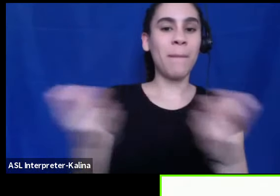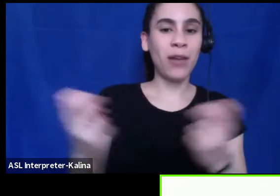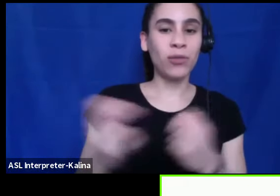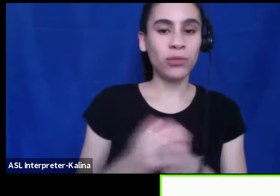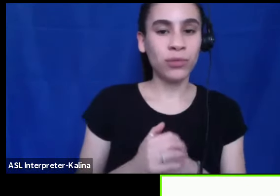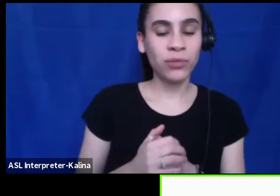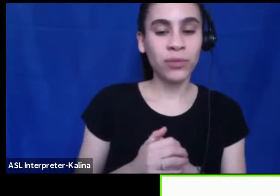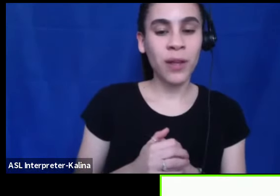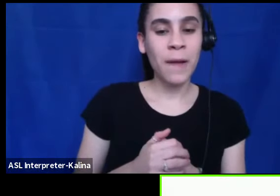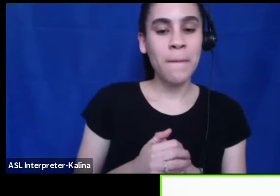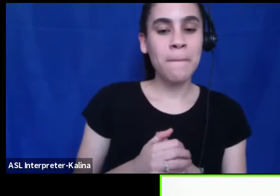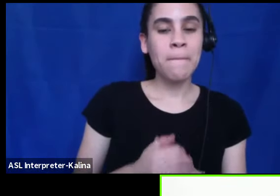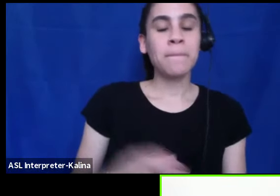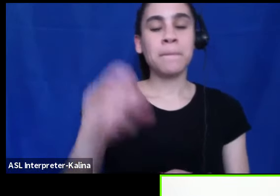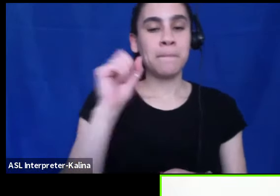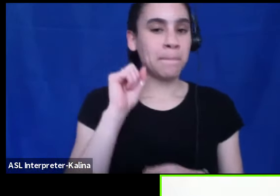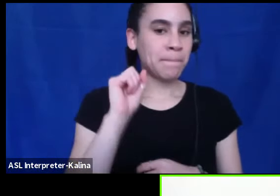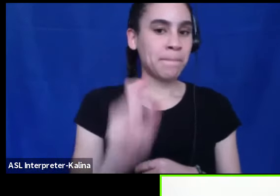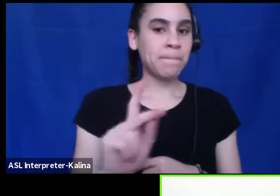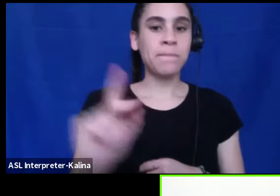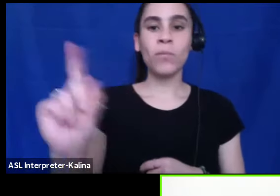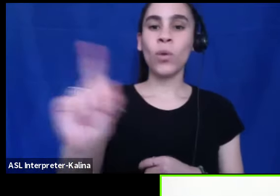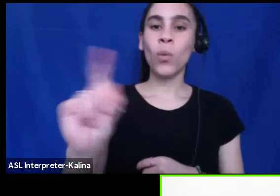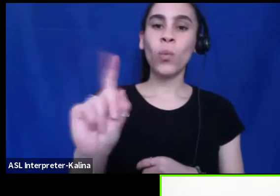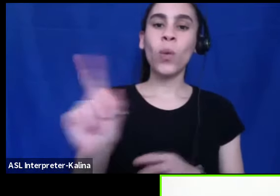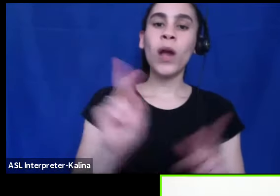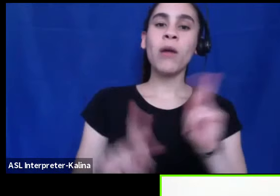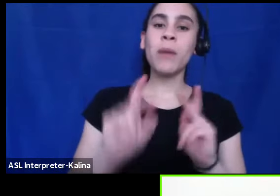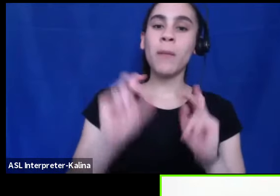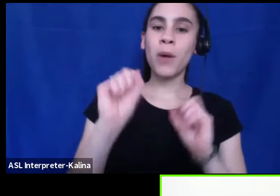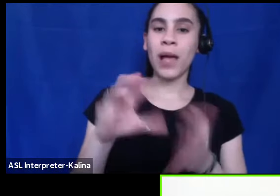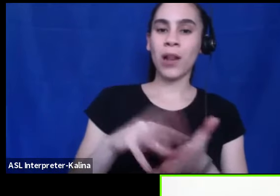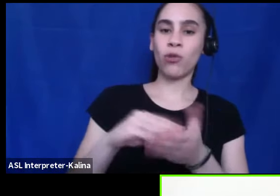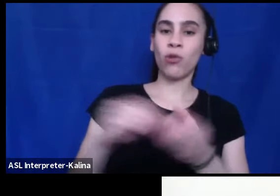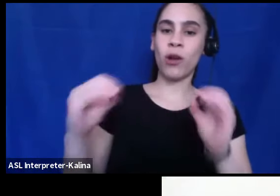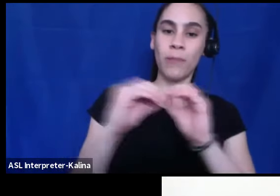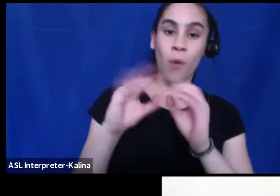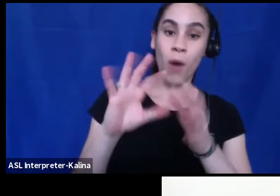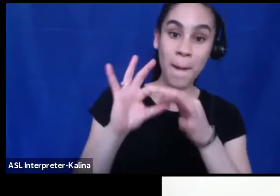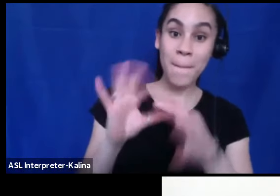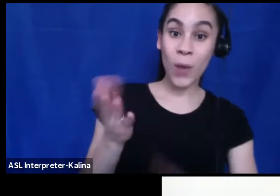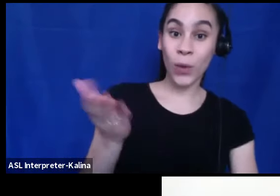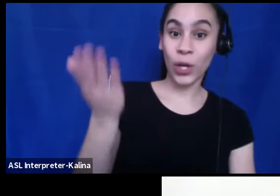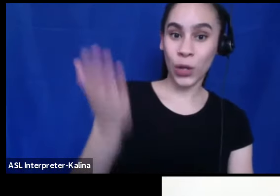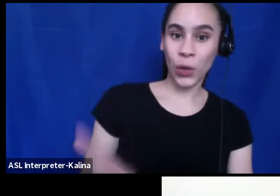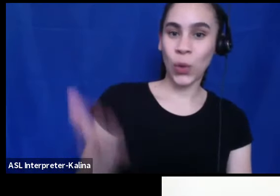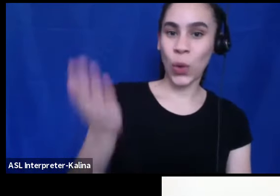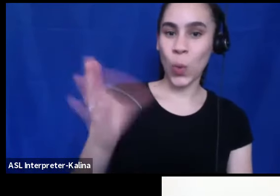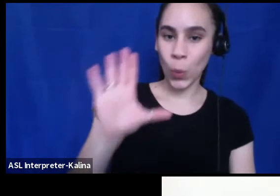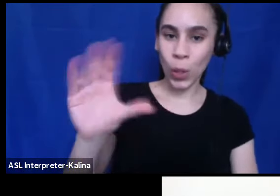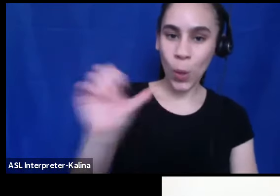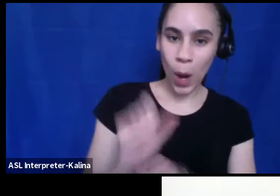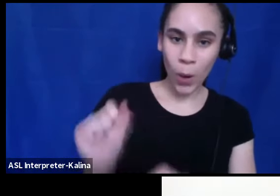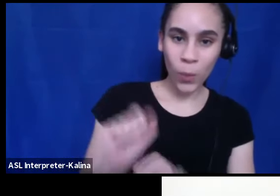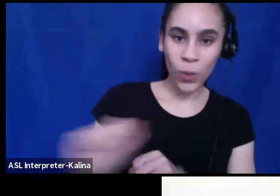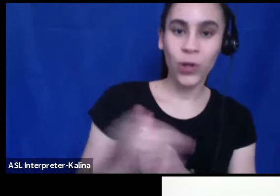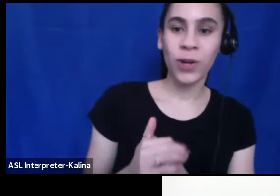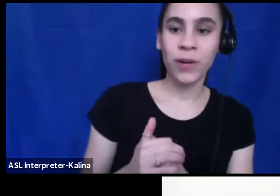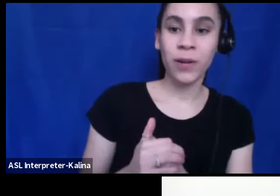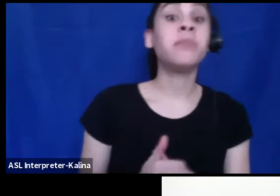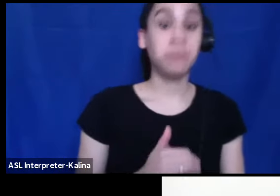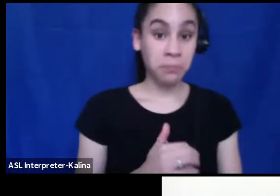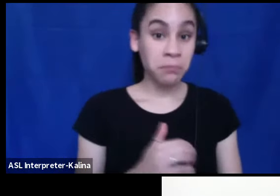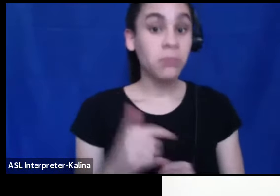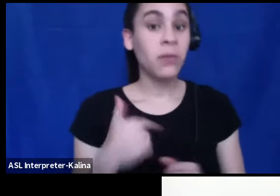So where can people learn more about you if they want to learn more about you and your work? I have a website